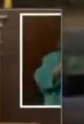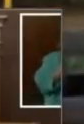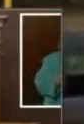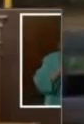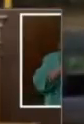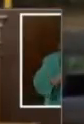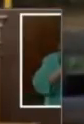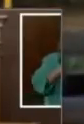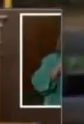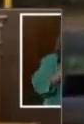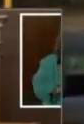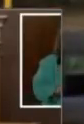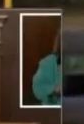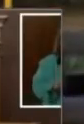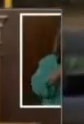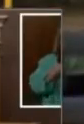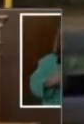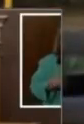the investigation.